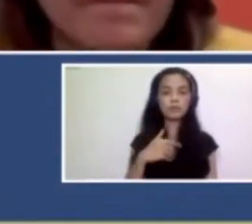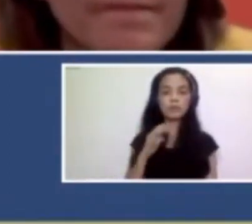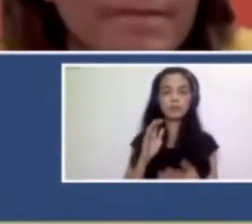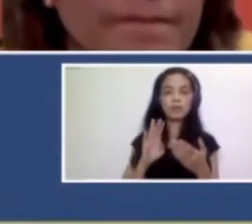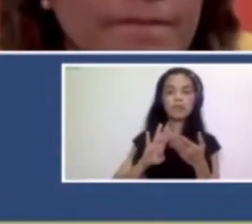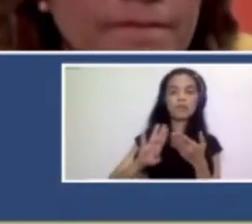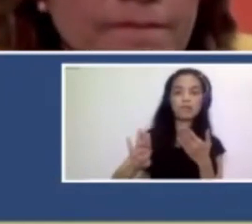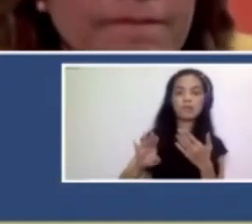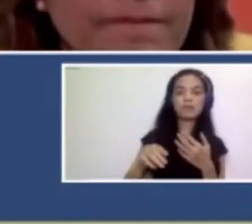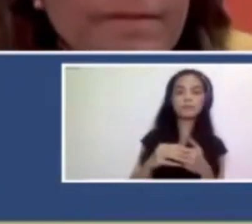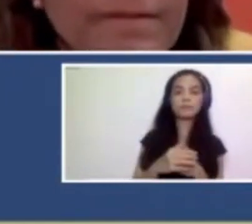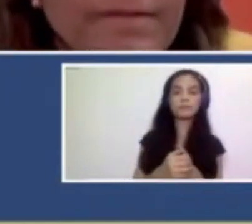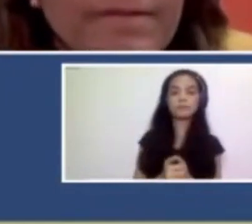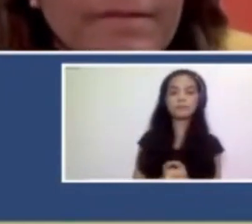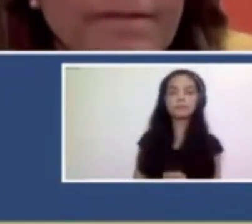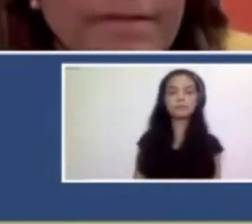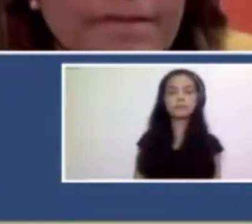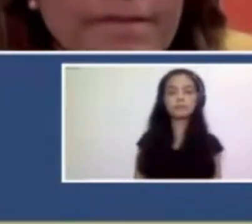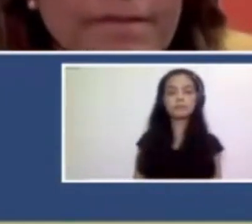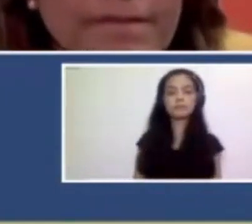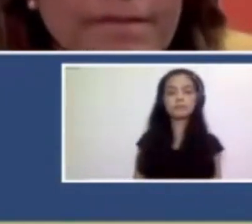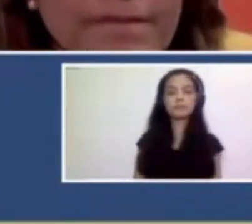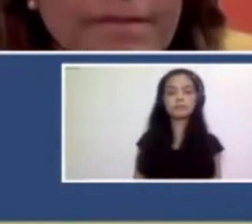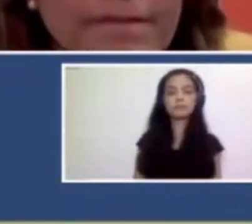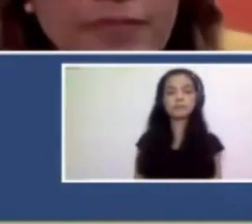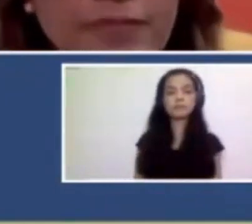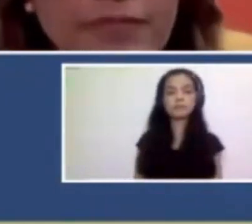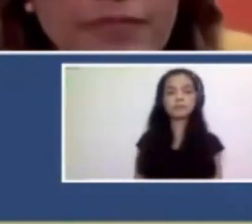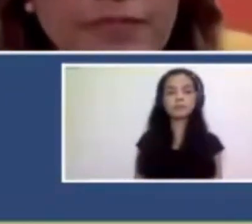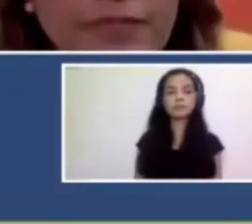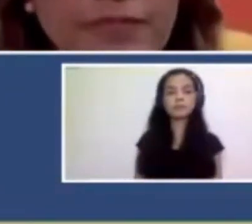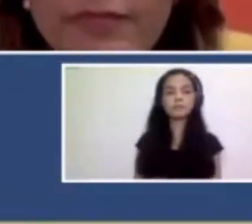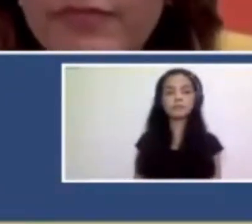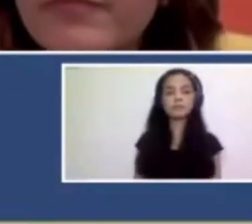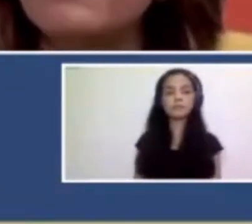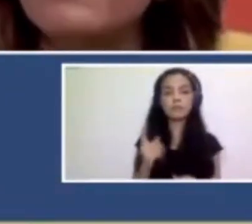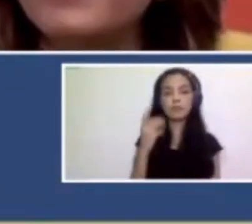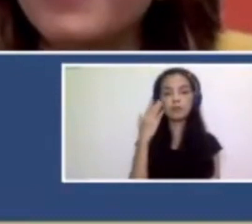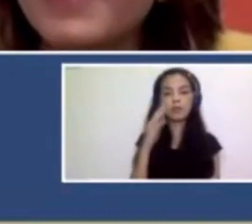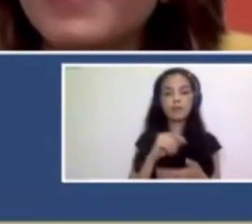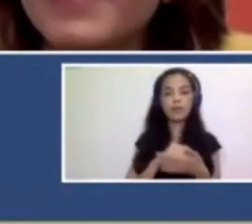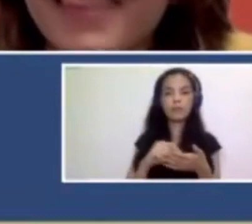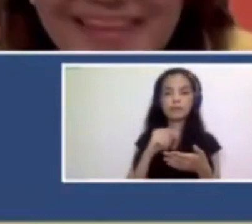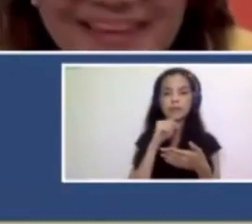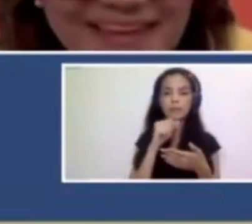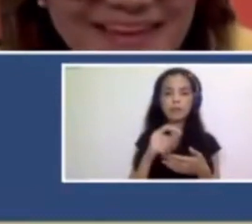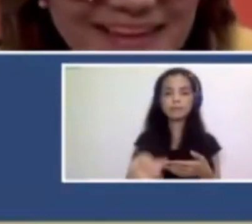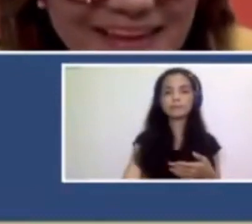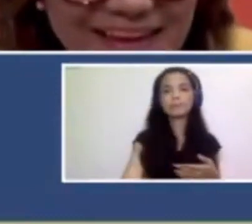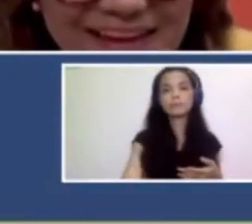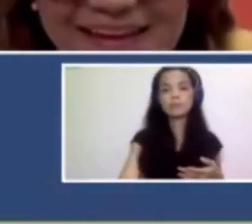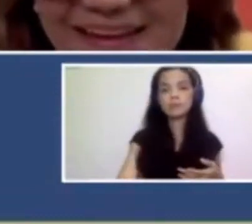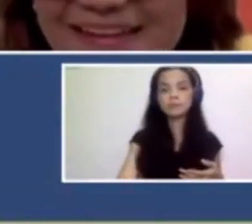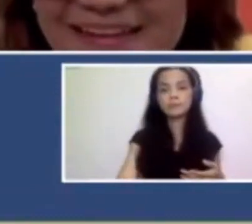discourse. And he or she, because I don't know the name, he or